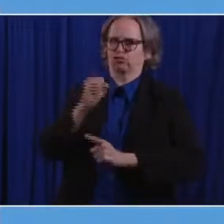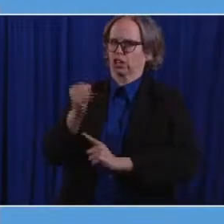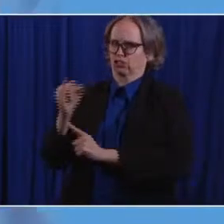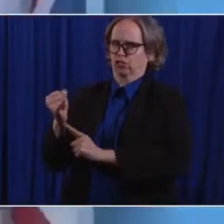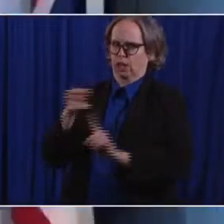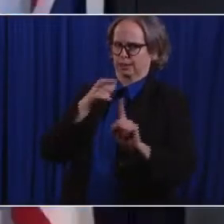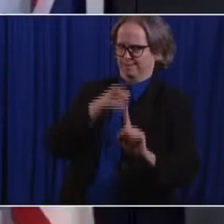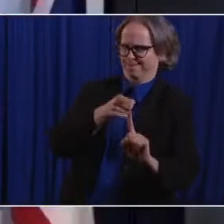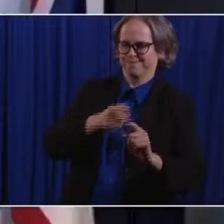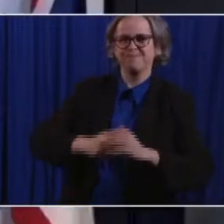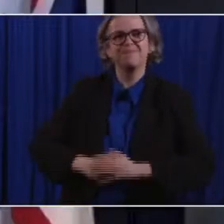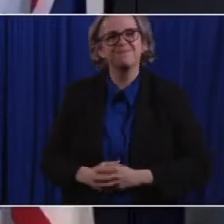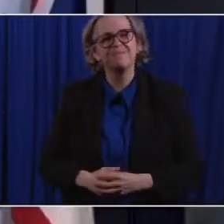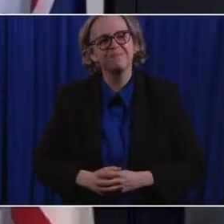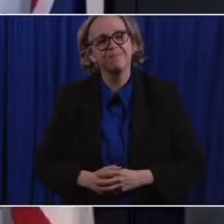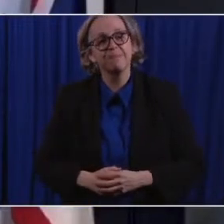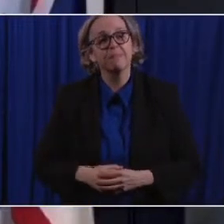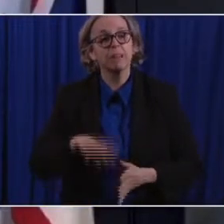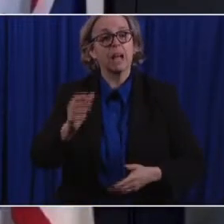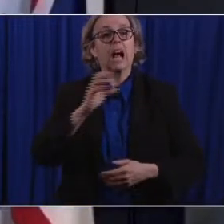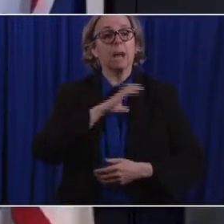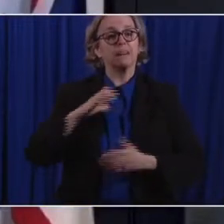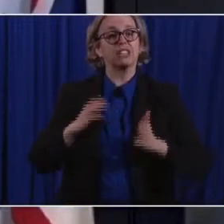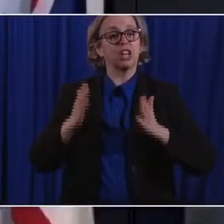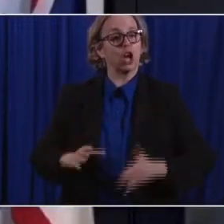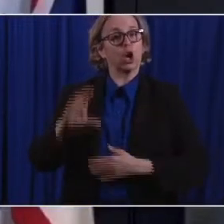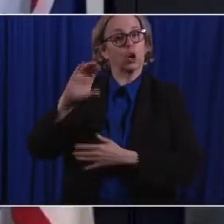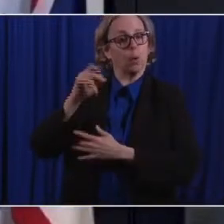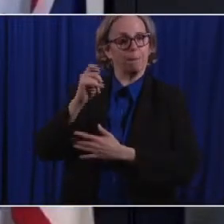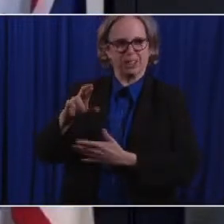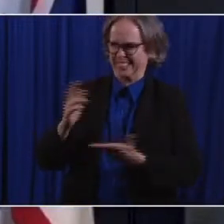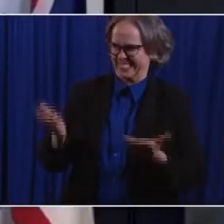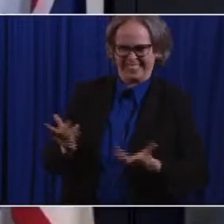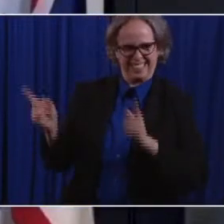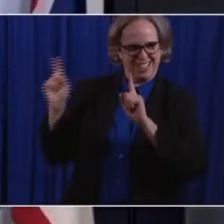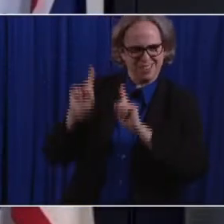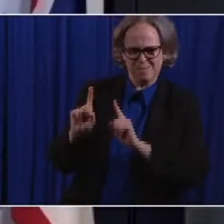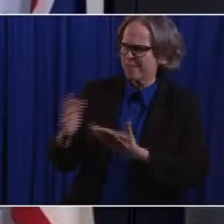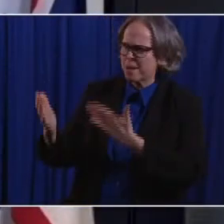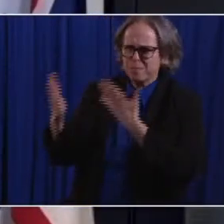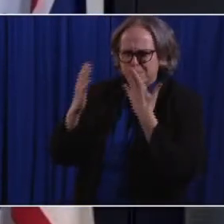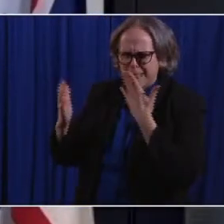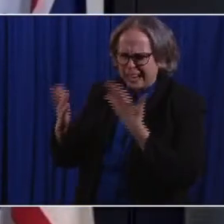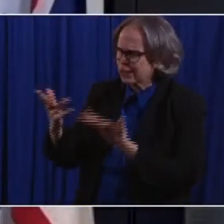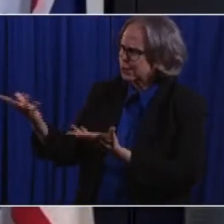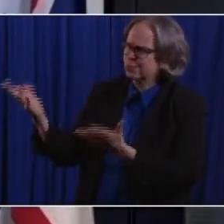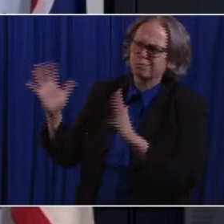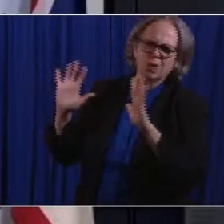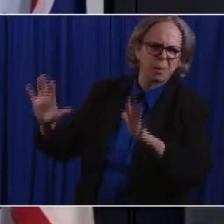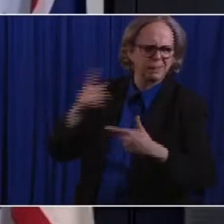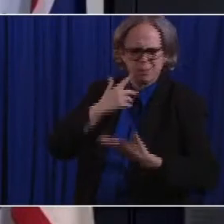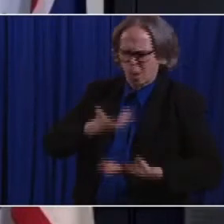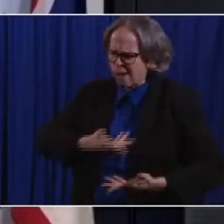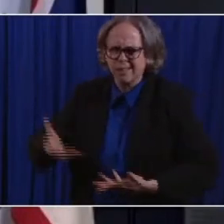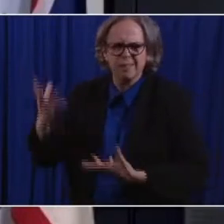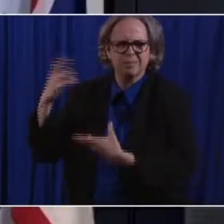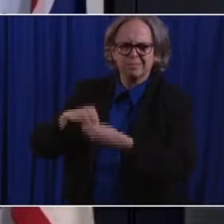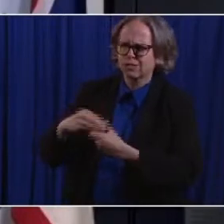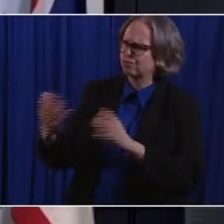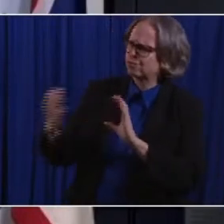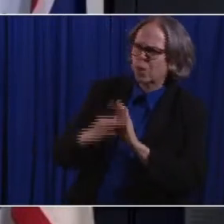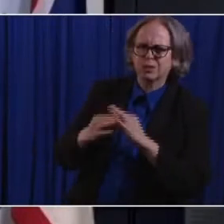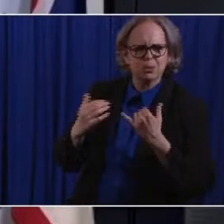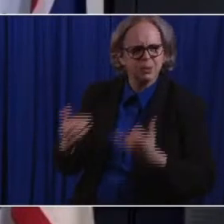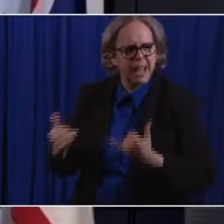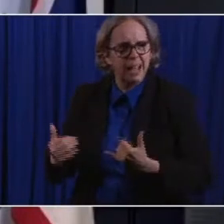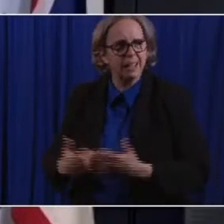is here with us in person this afternoon. Commissioner, thank you very, very much for joining with us. And if you could kind